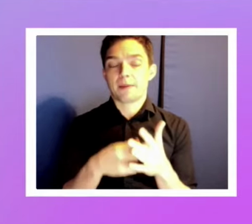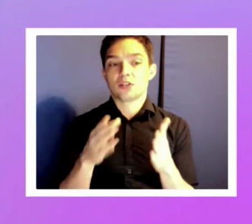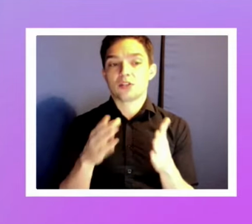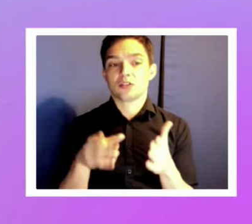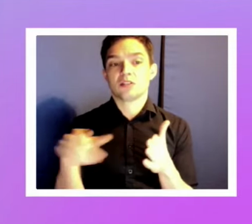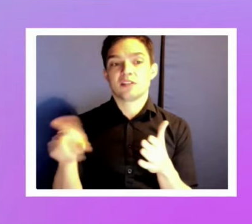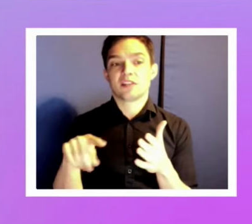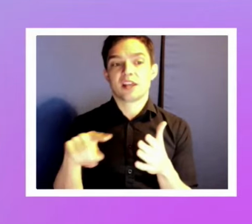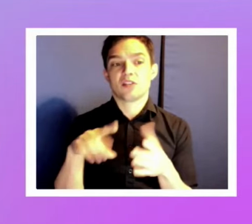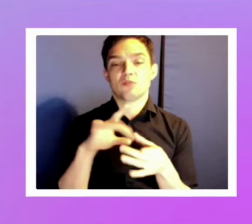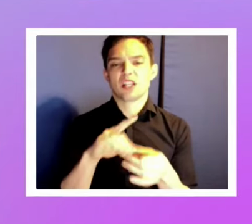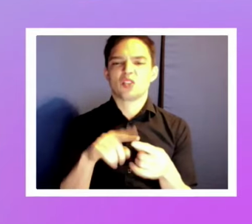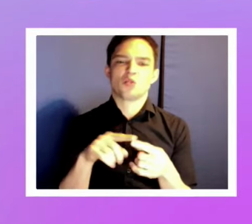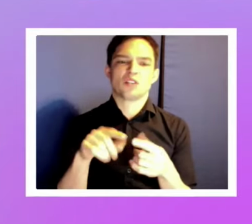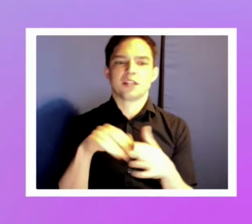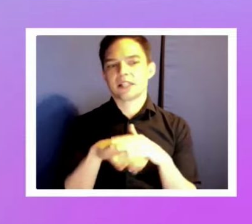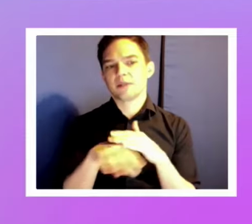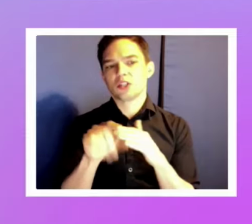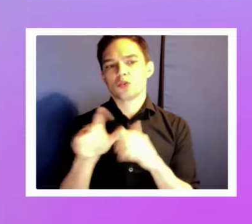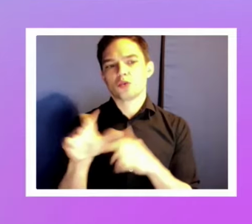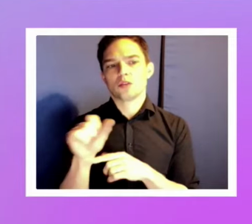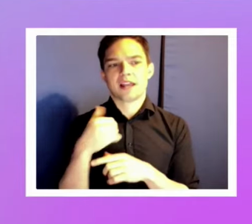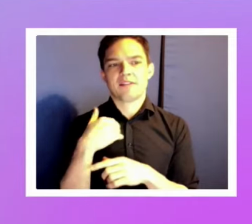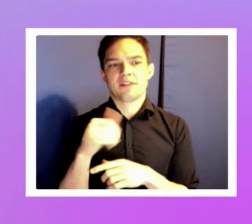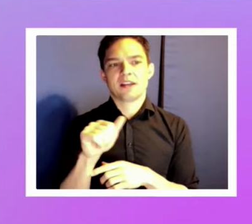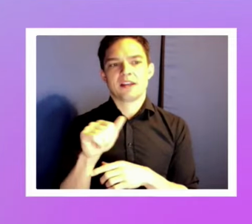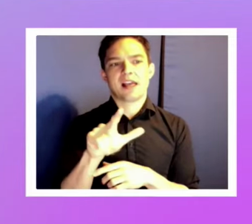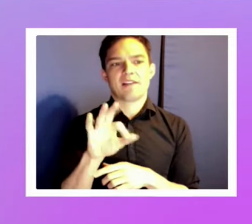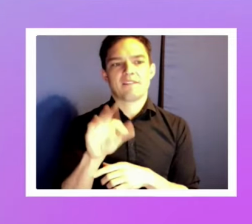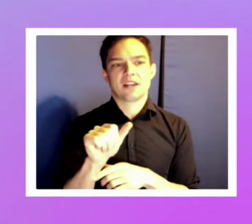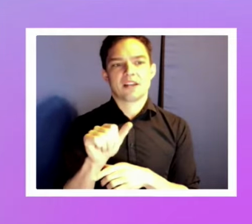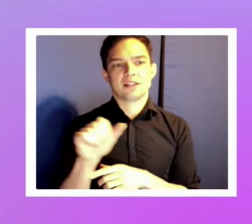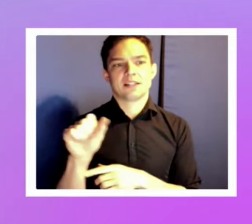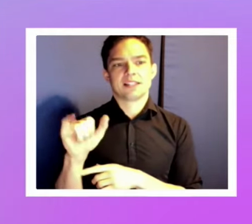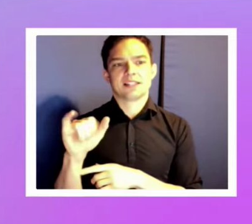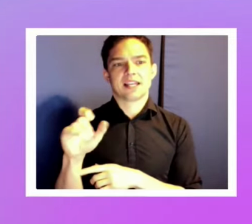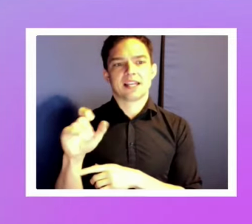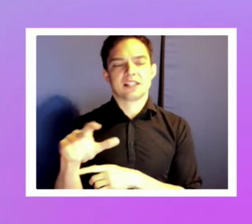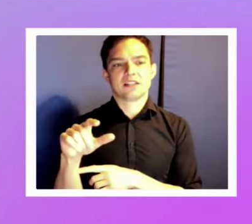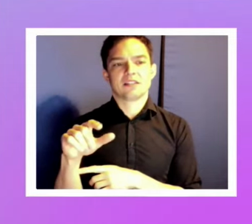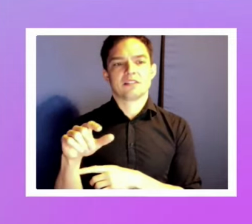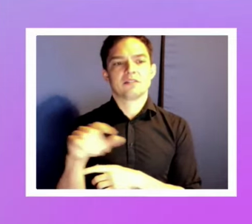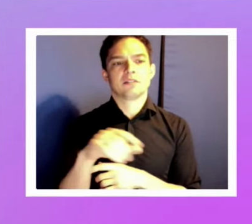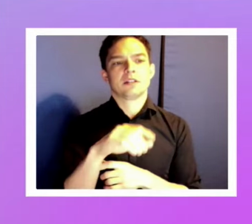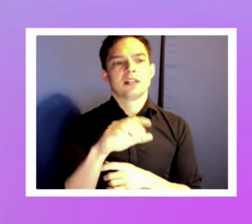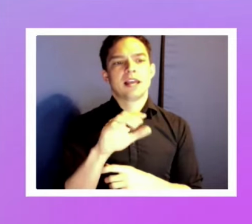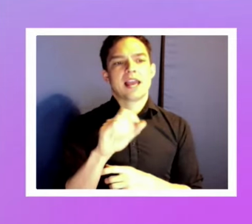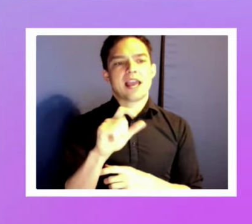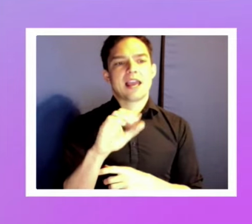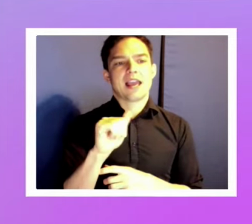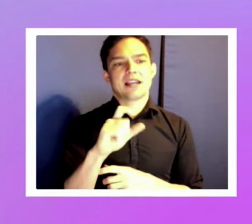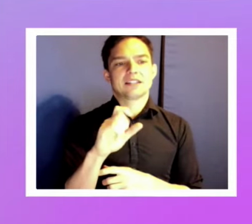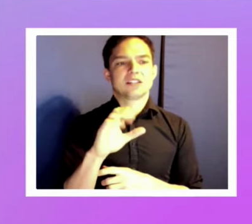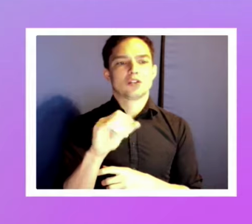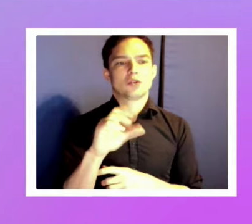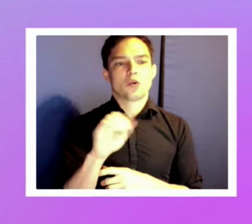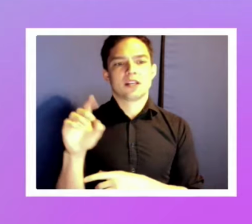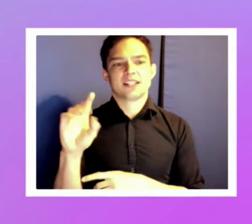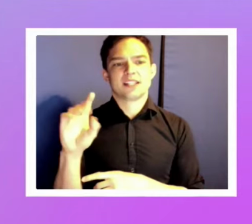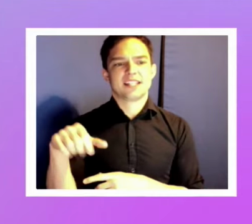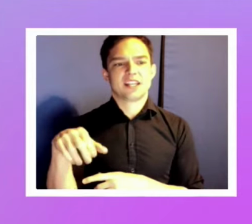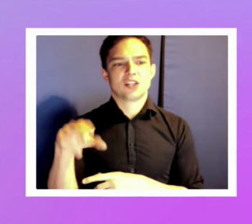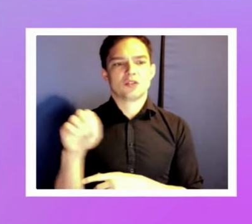in terms of accessibility tools, there's Alpha, developed by SiteImprove. There's Xcore by DQ. There's QualLab, which